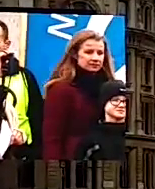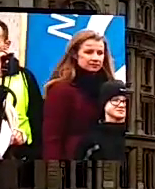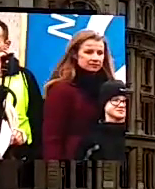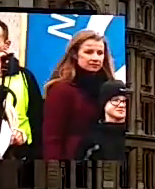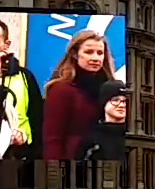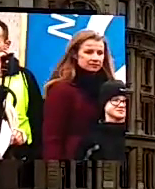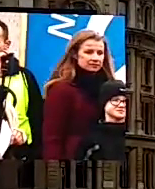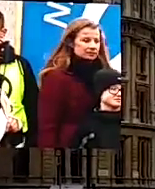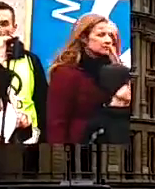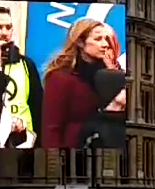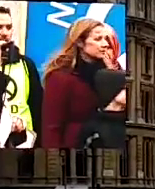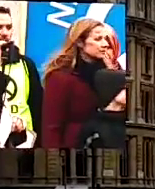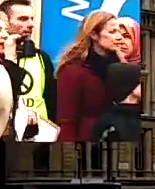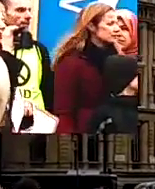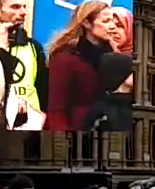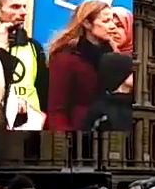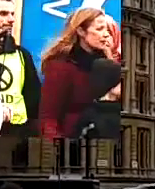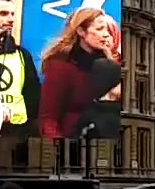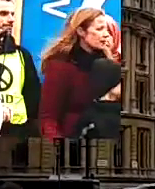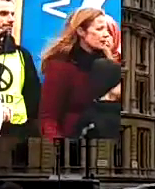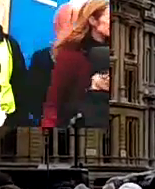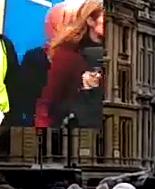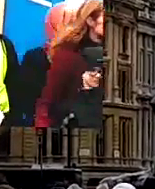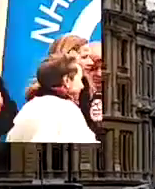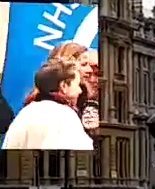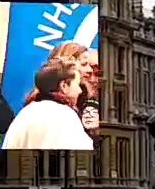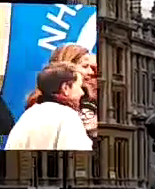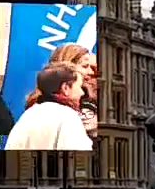welcome Mark Soames. Welcome, Mark.